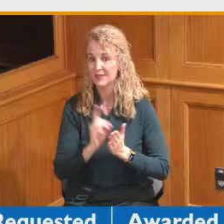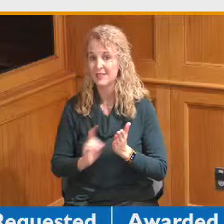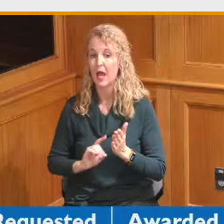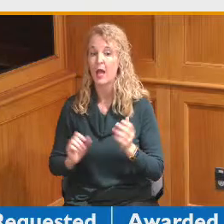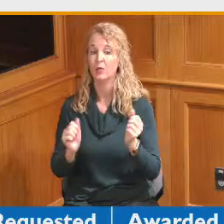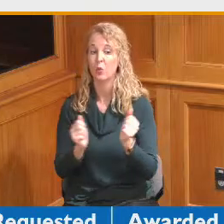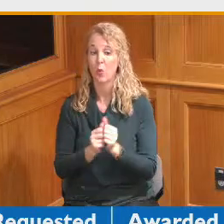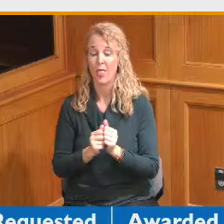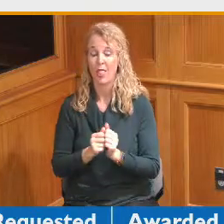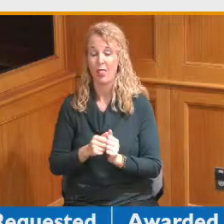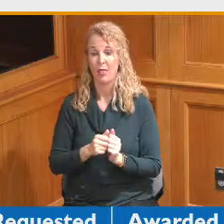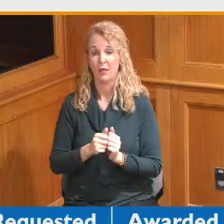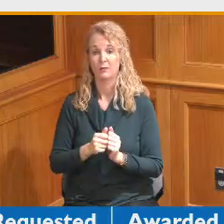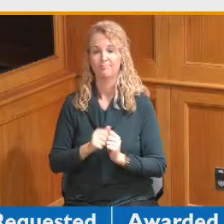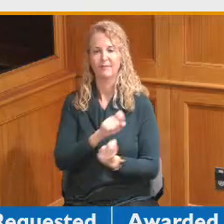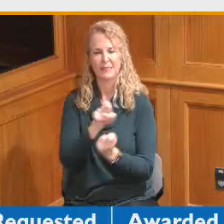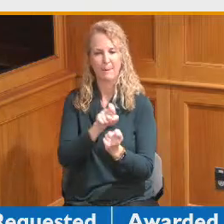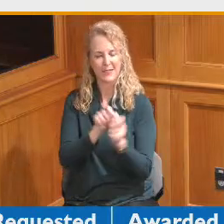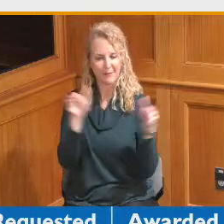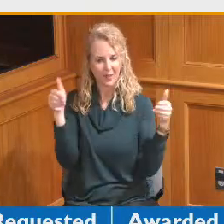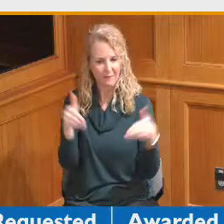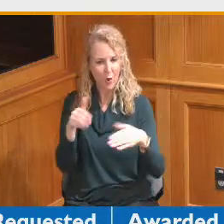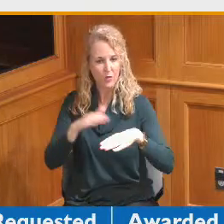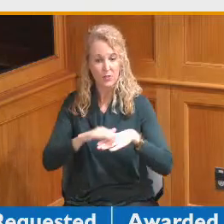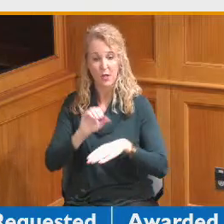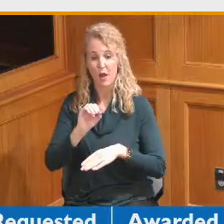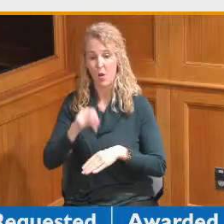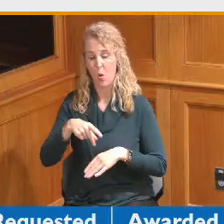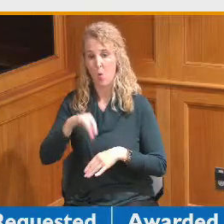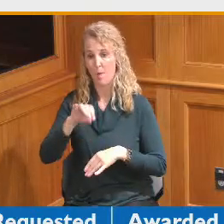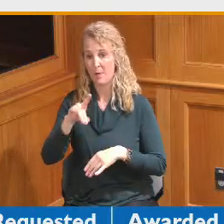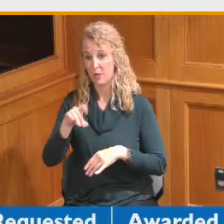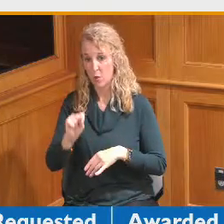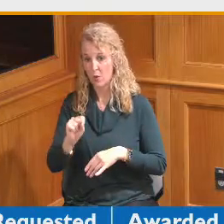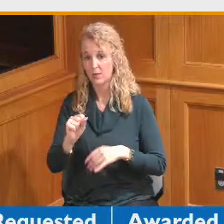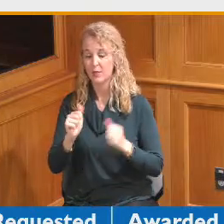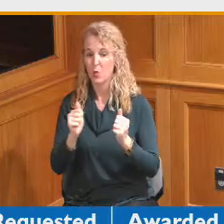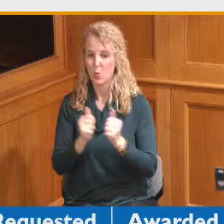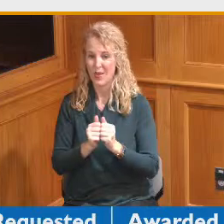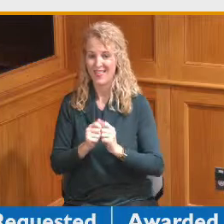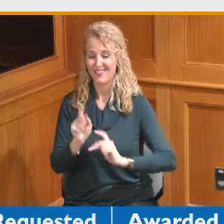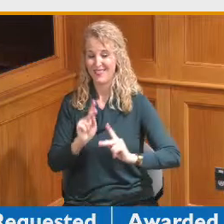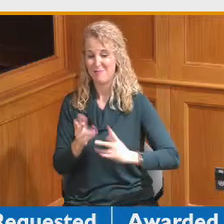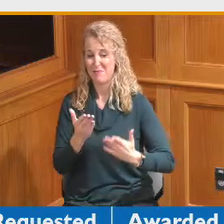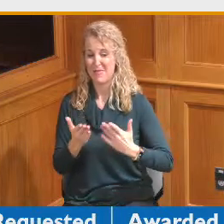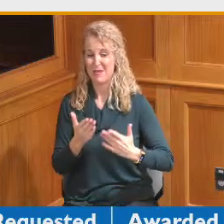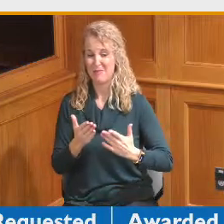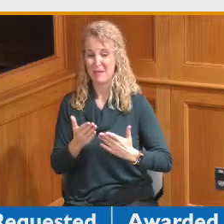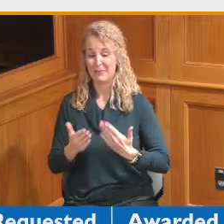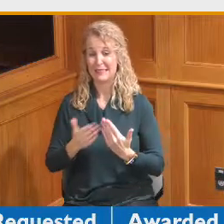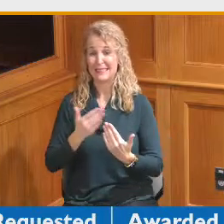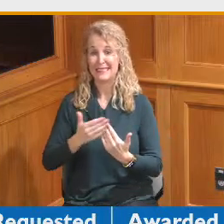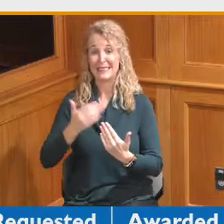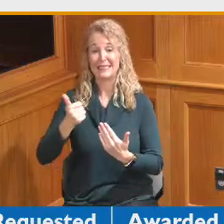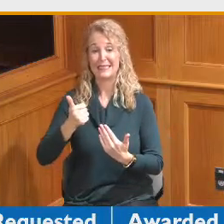related to substance use with particular focus on opioids and target vulnerable populations, including school-aged children,